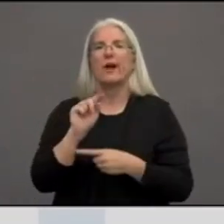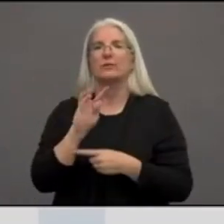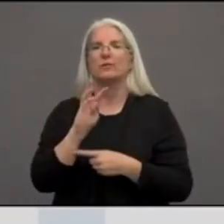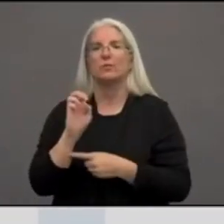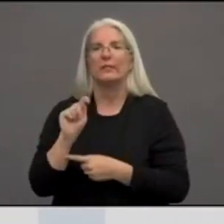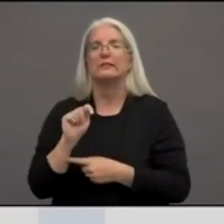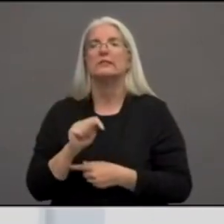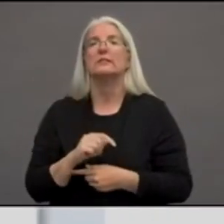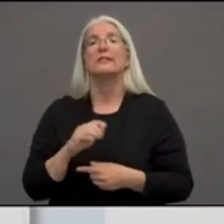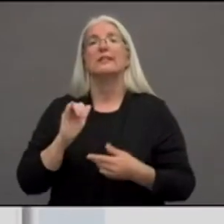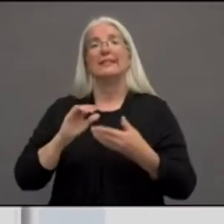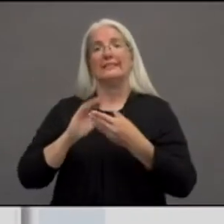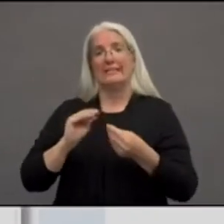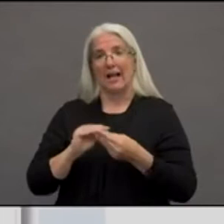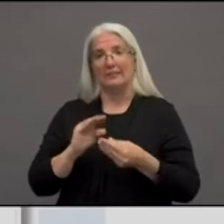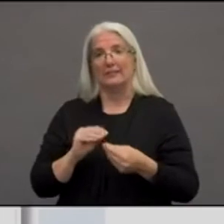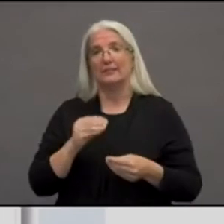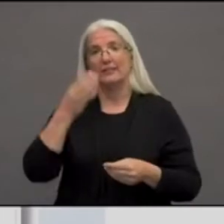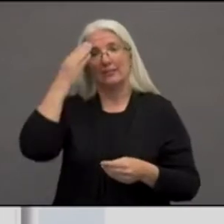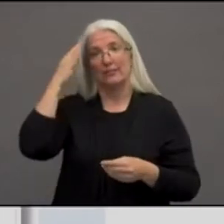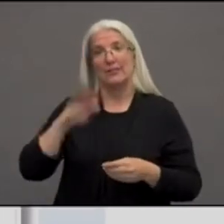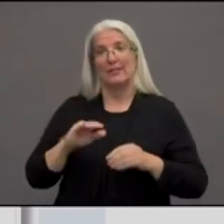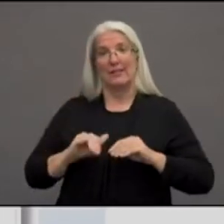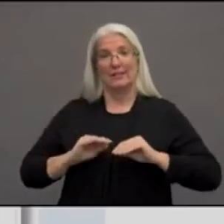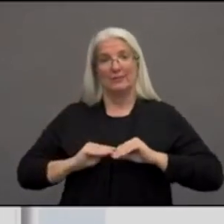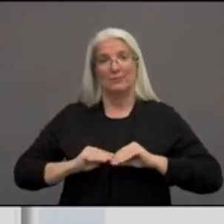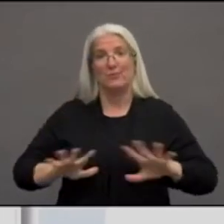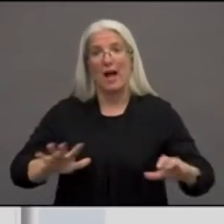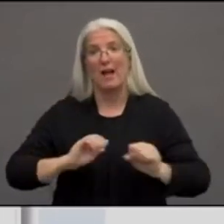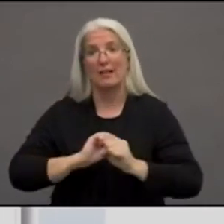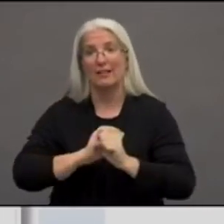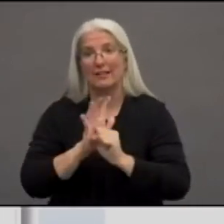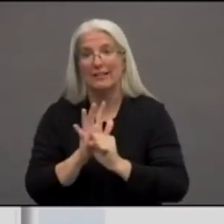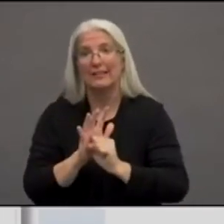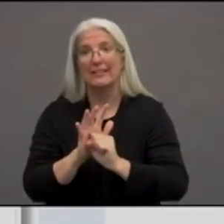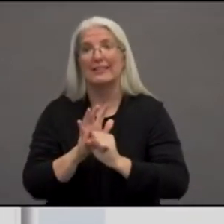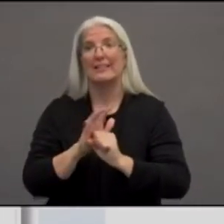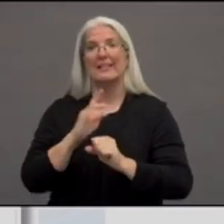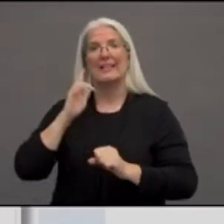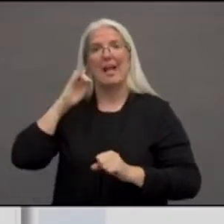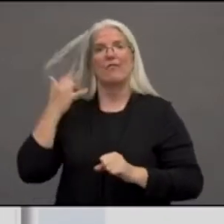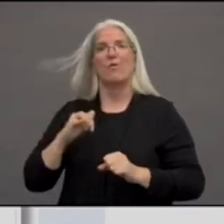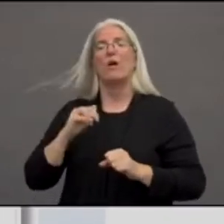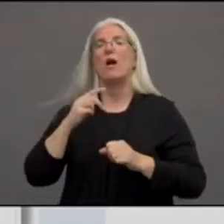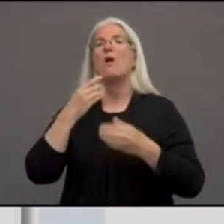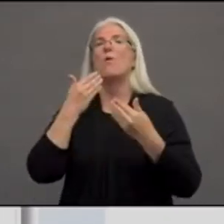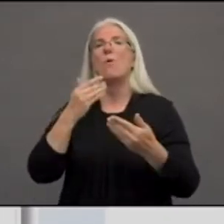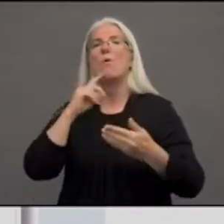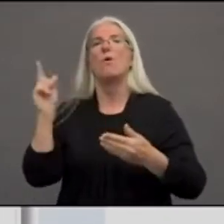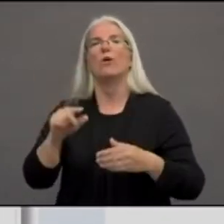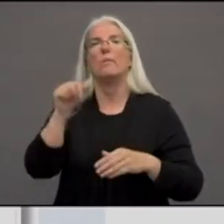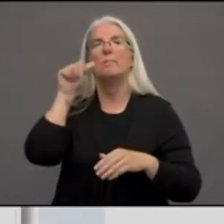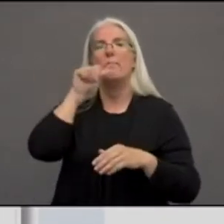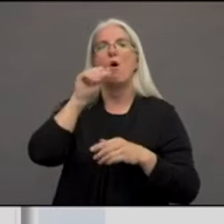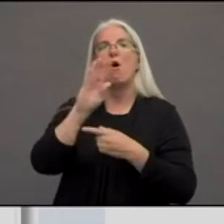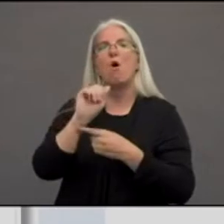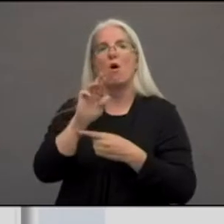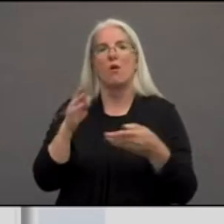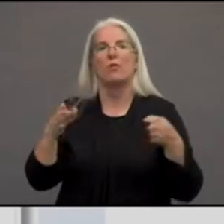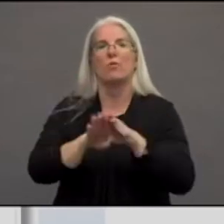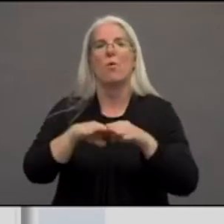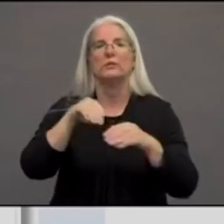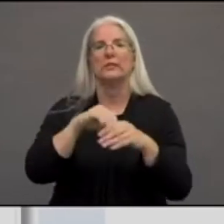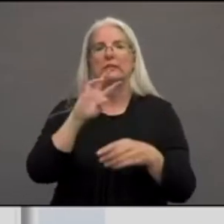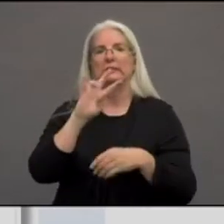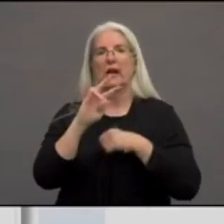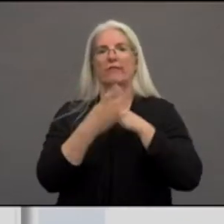the rising spread of COVID-19, California is ordering bars to close in Fresno, several counties, while recommending they